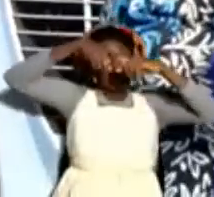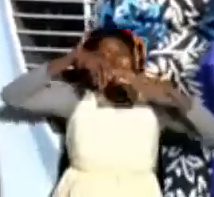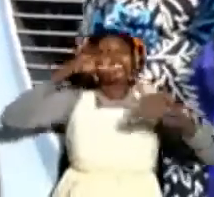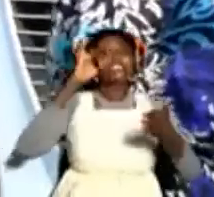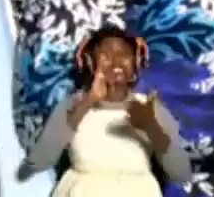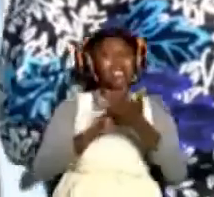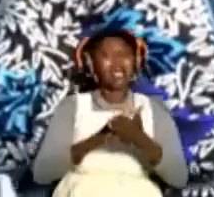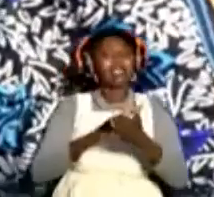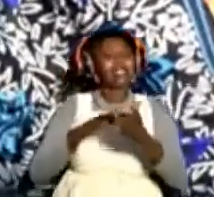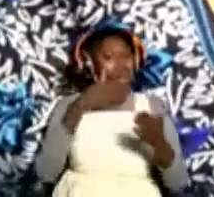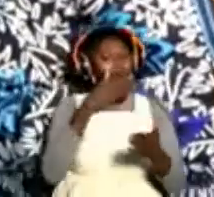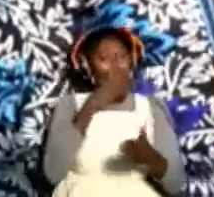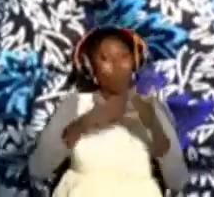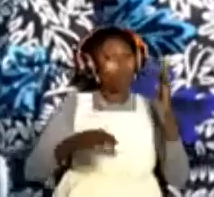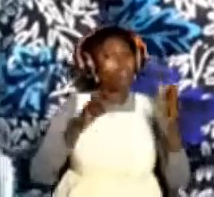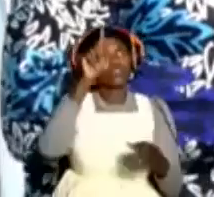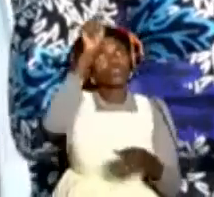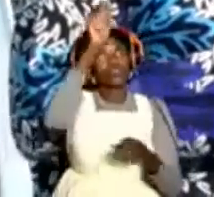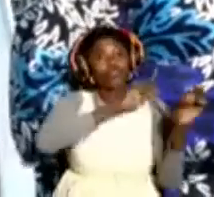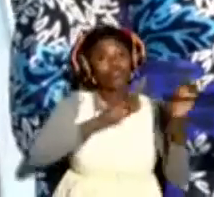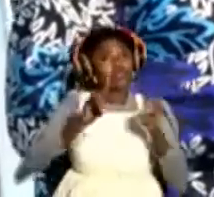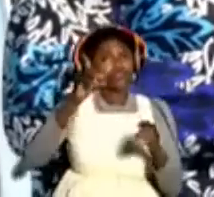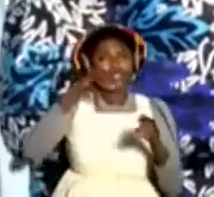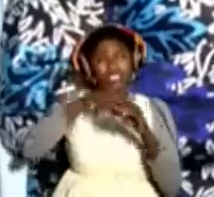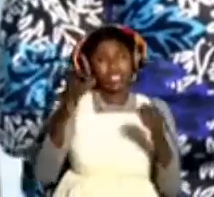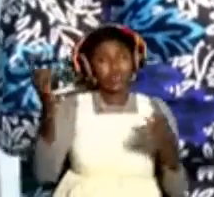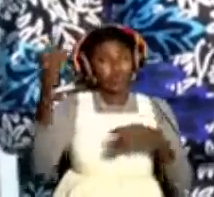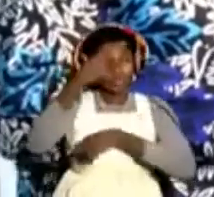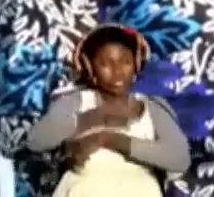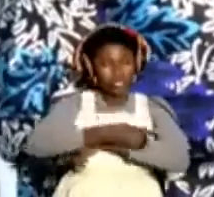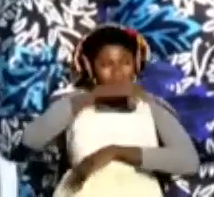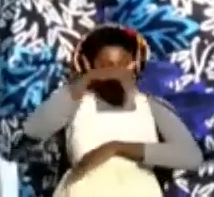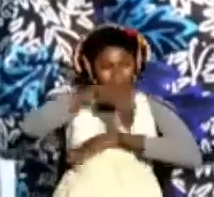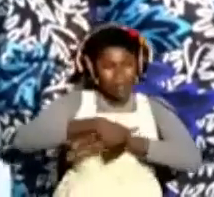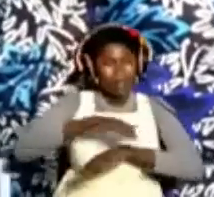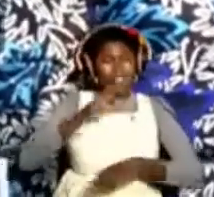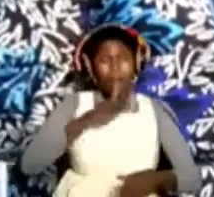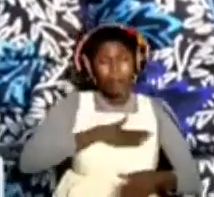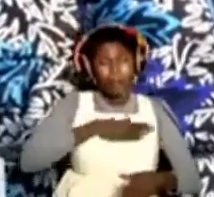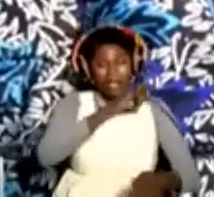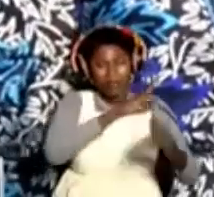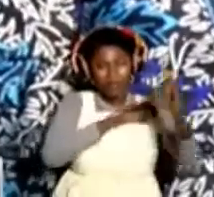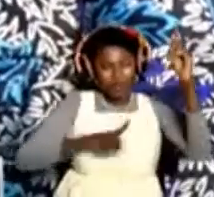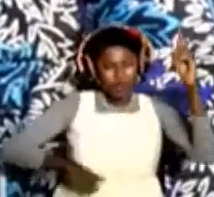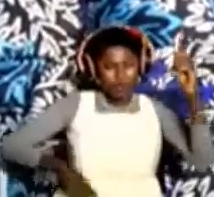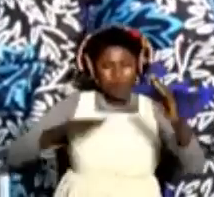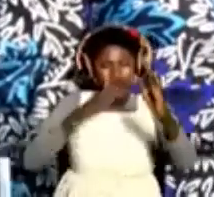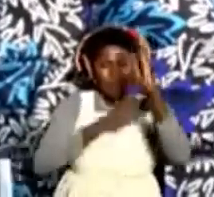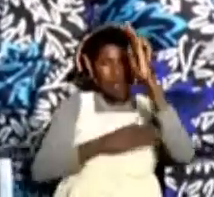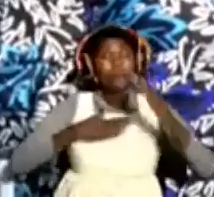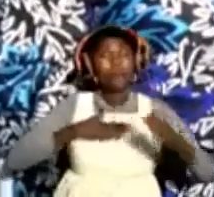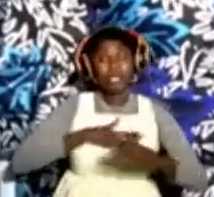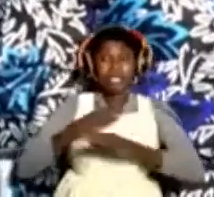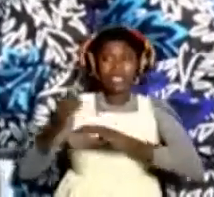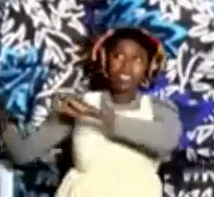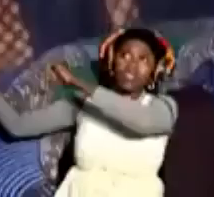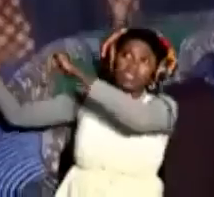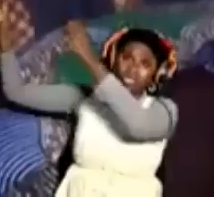you have done. Even during this program, my Lord and my God, release